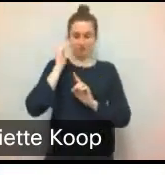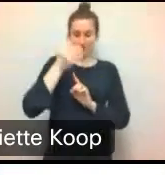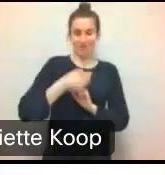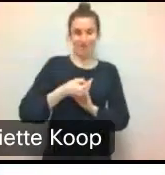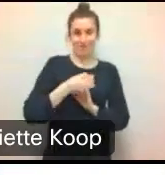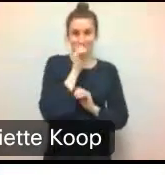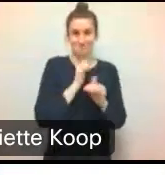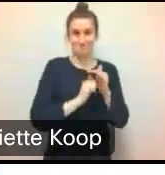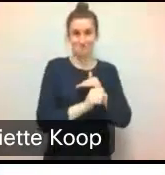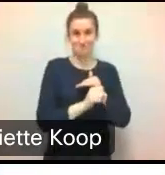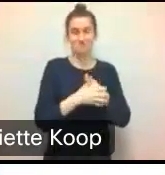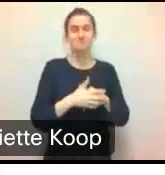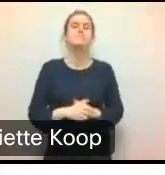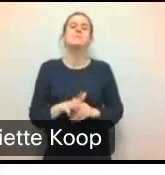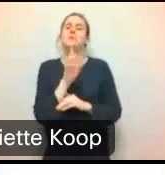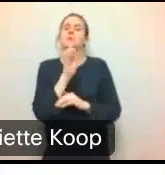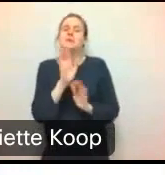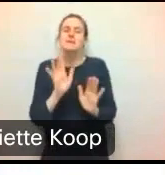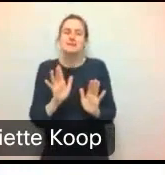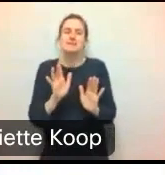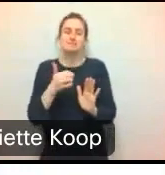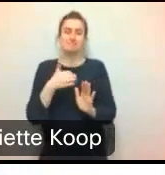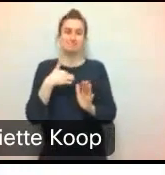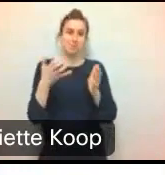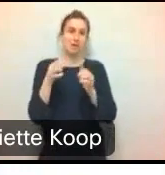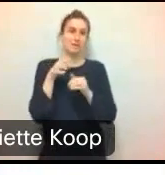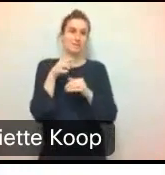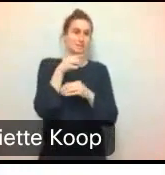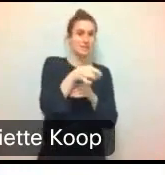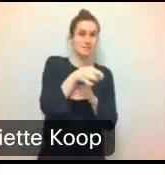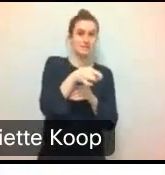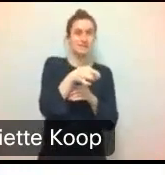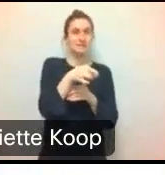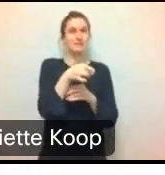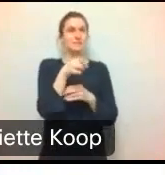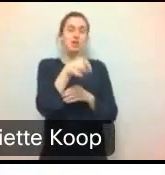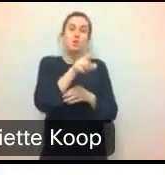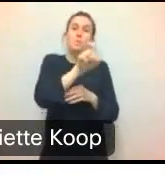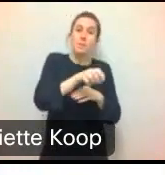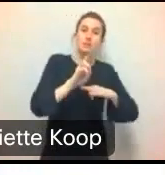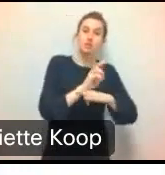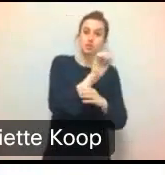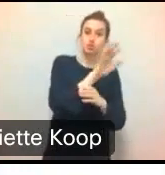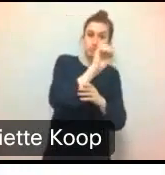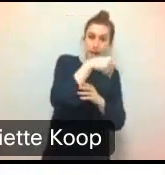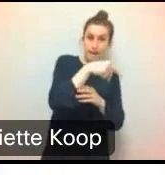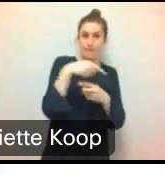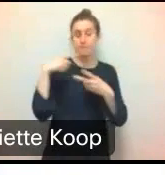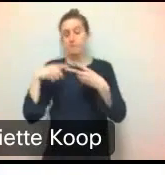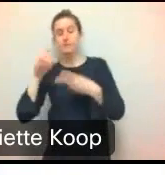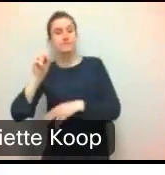Um, but really, I don't want this to be an either or. I don't want it to be, you must use crap, you must use